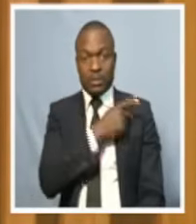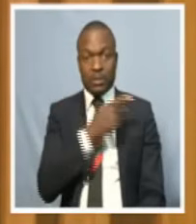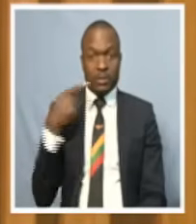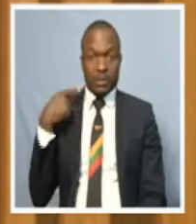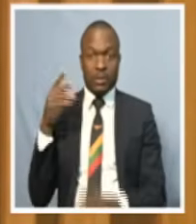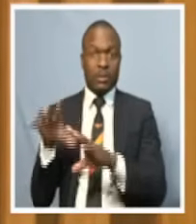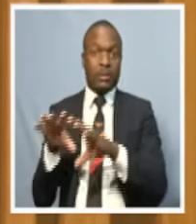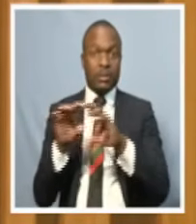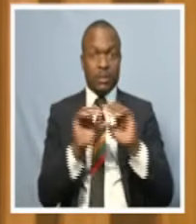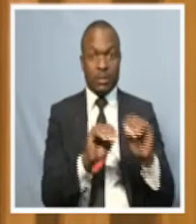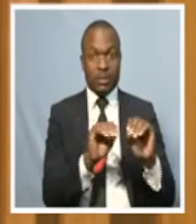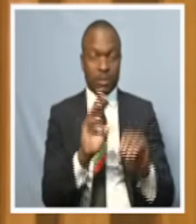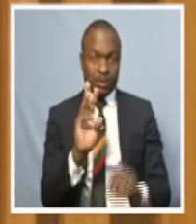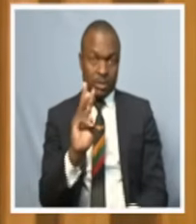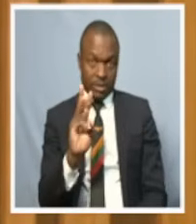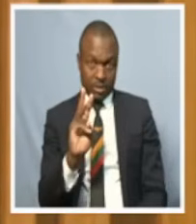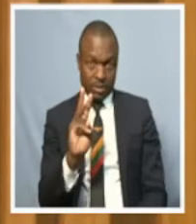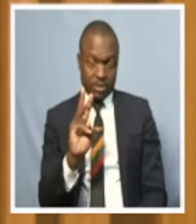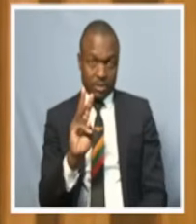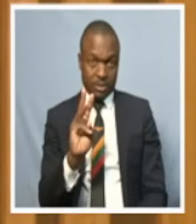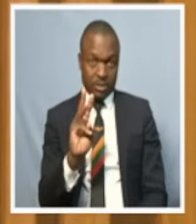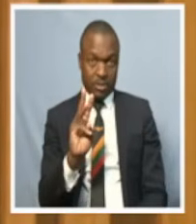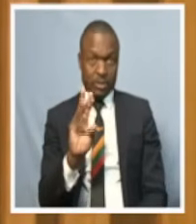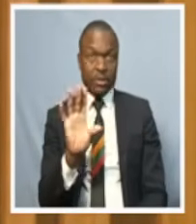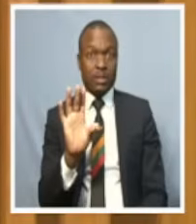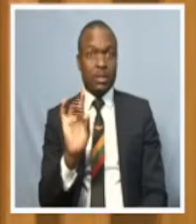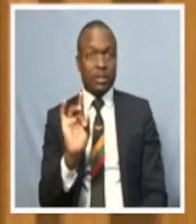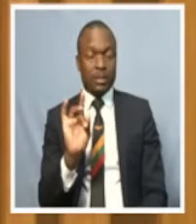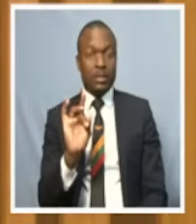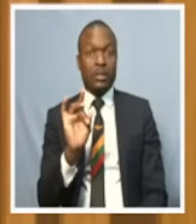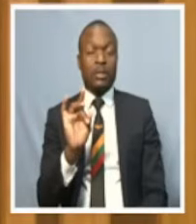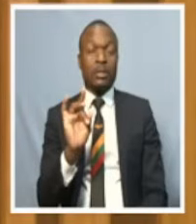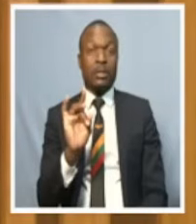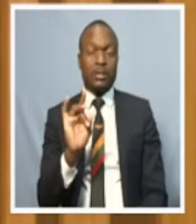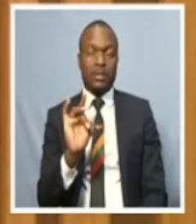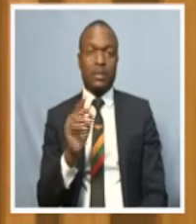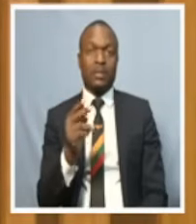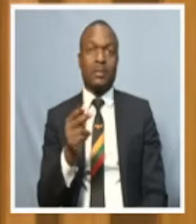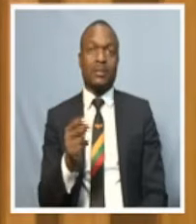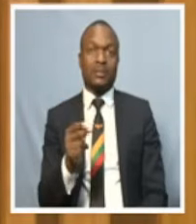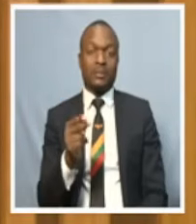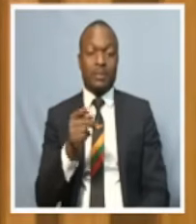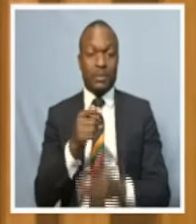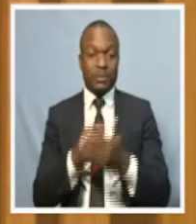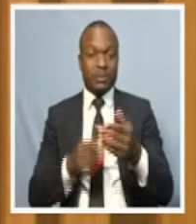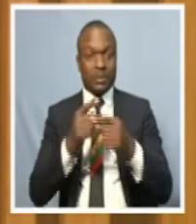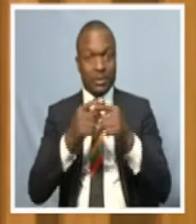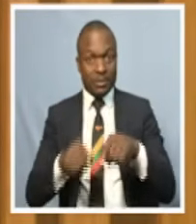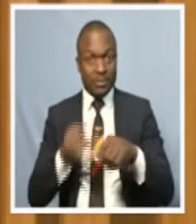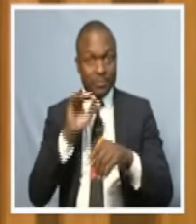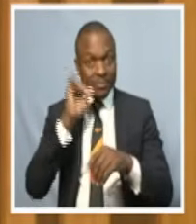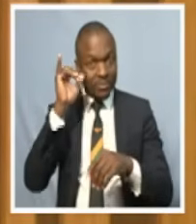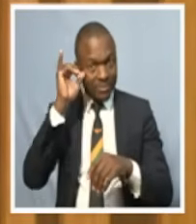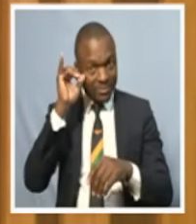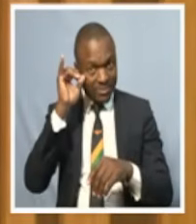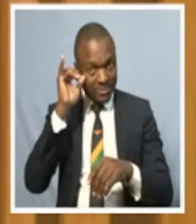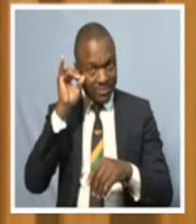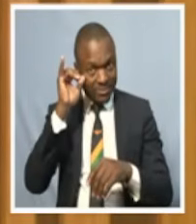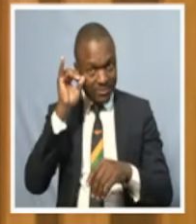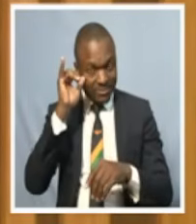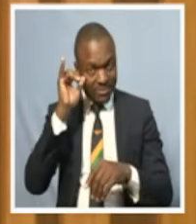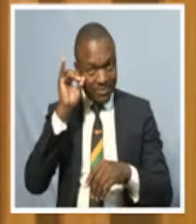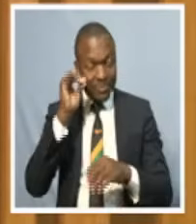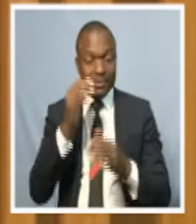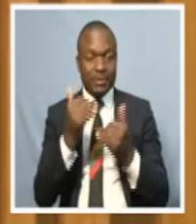accordingly at 16:19 hours. So this is business that was considered on the floor of the House yesterday, Wednesday, 15th April